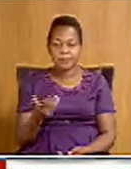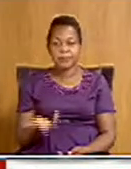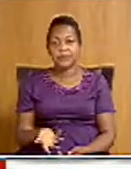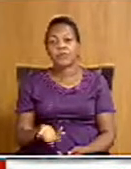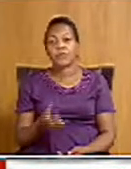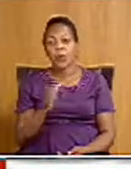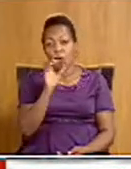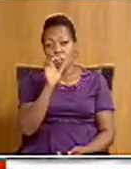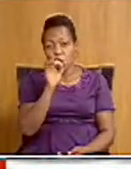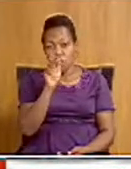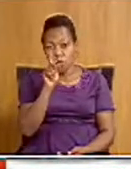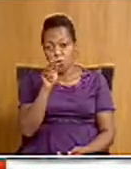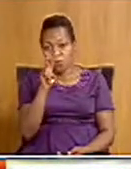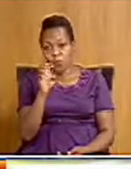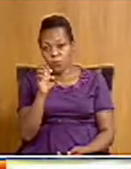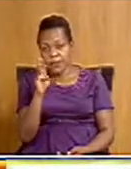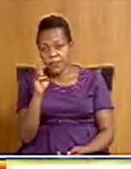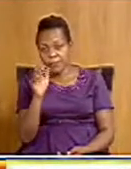okwebaka,